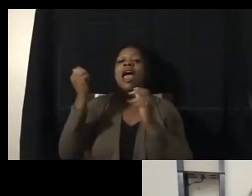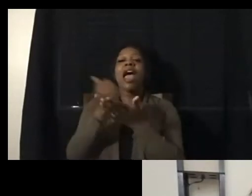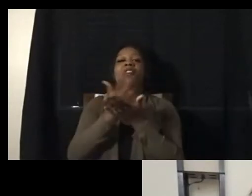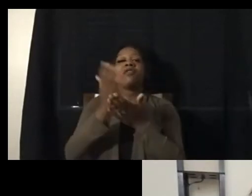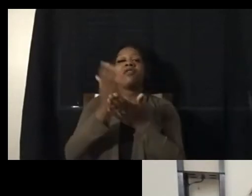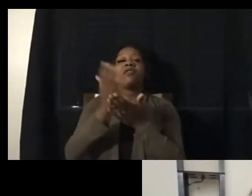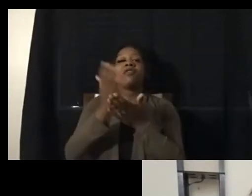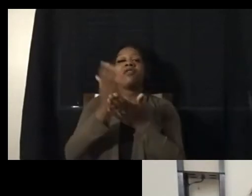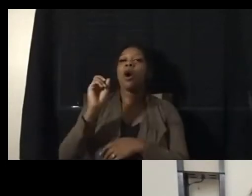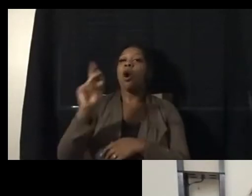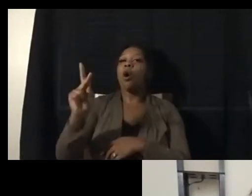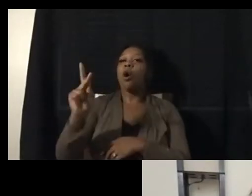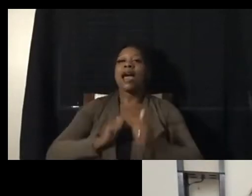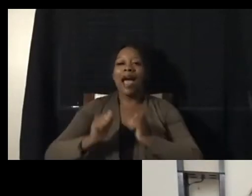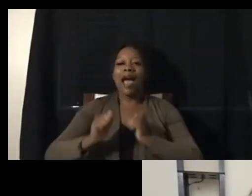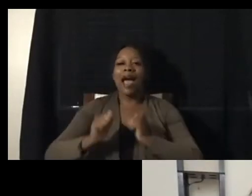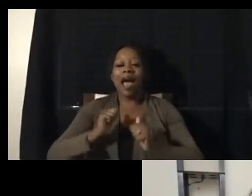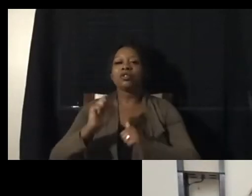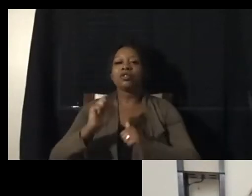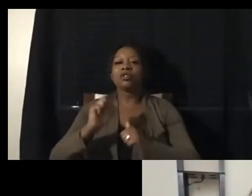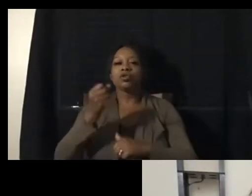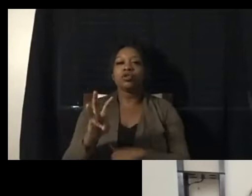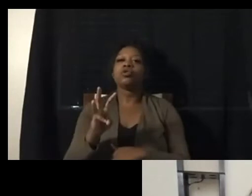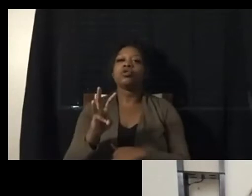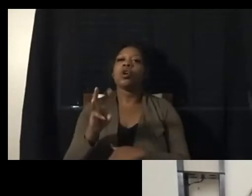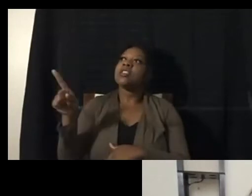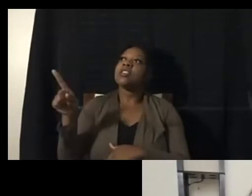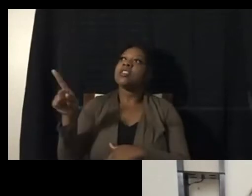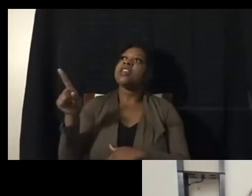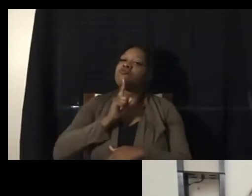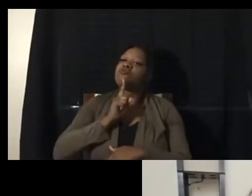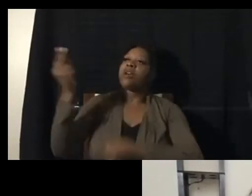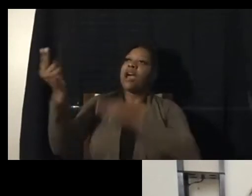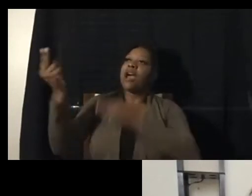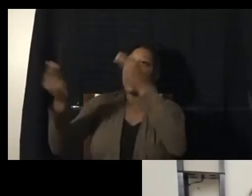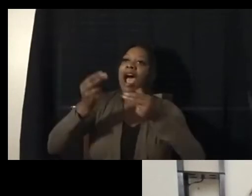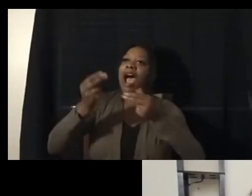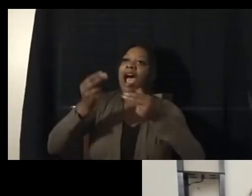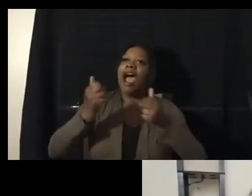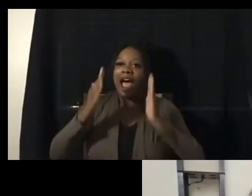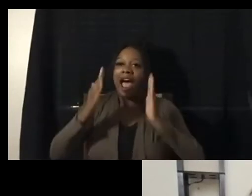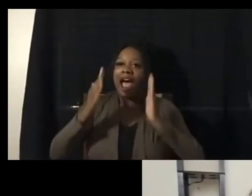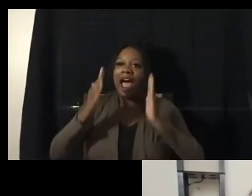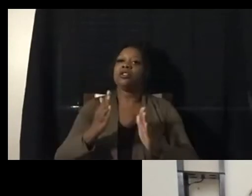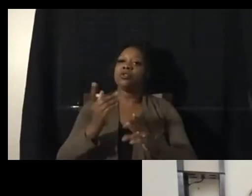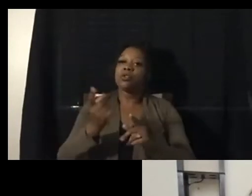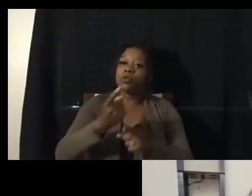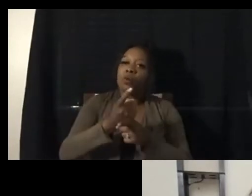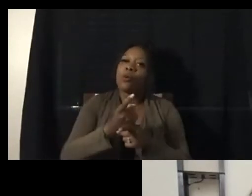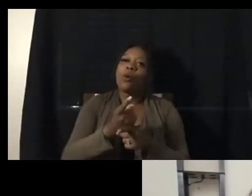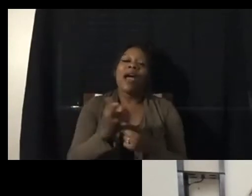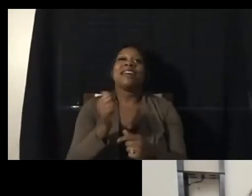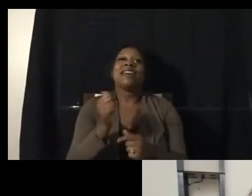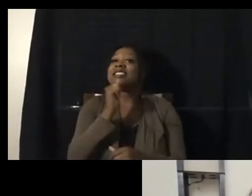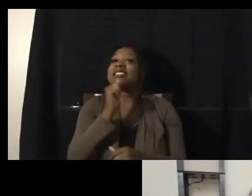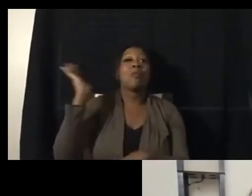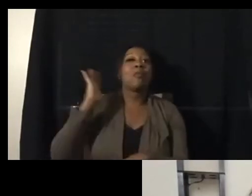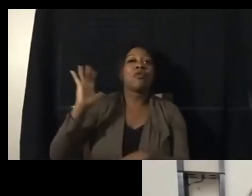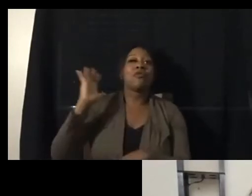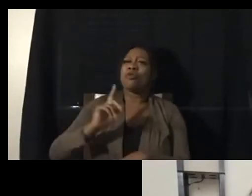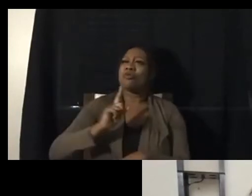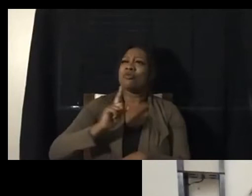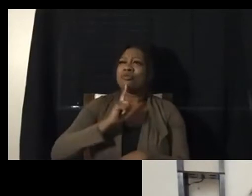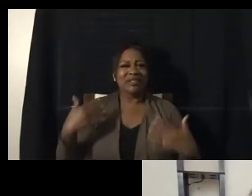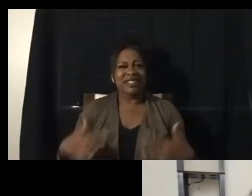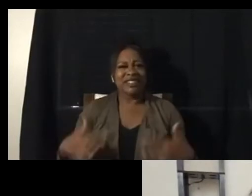it hasn't been done before, and it's way, way long overdue. It keeps it real for viewers to see